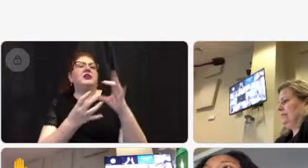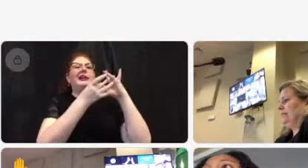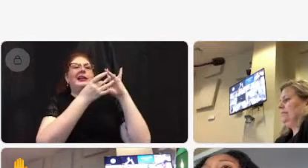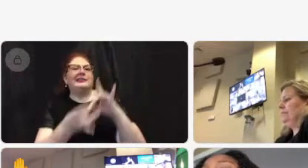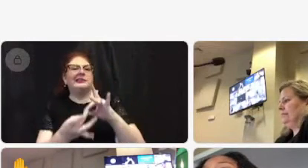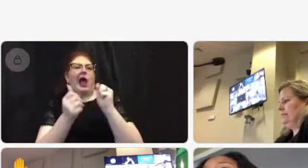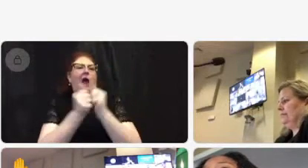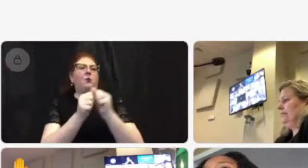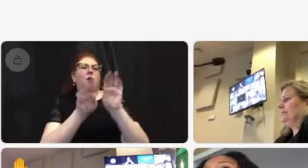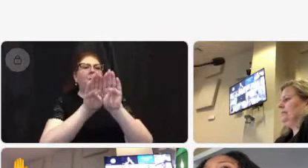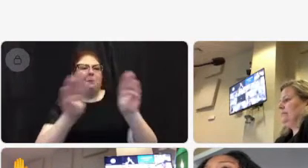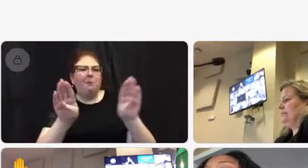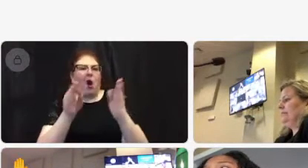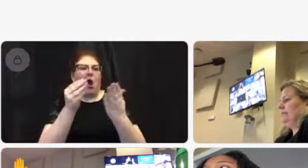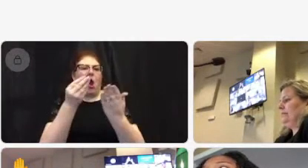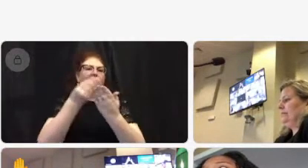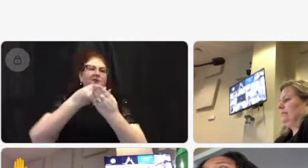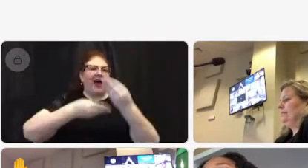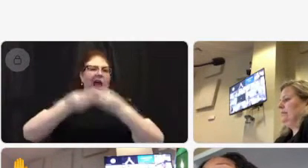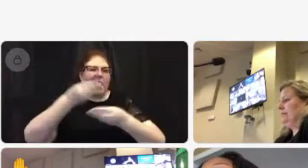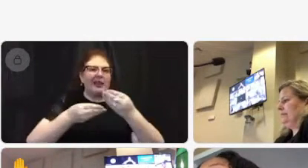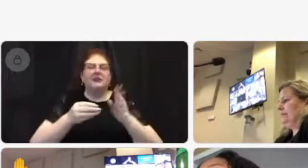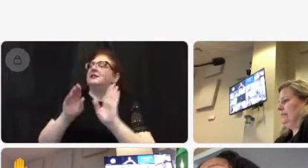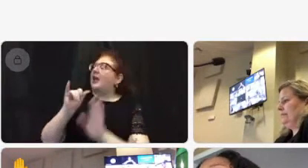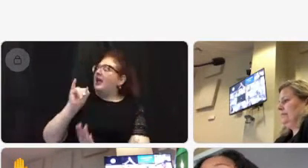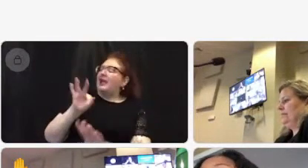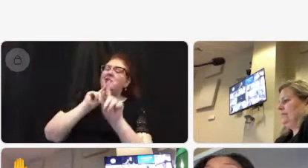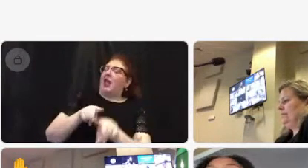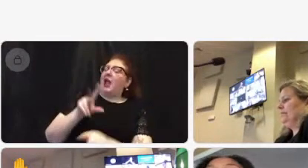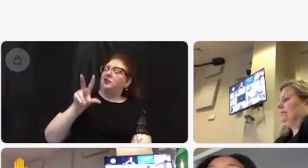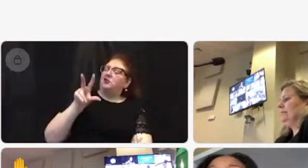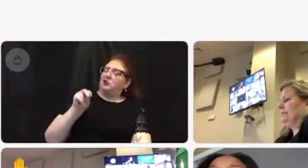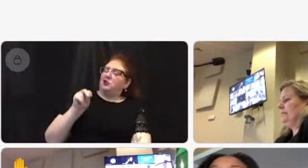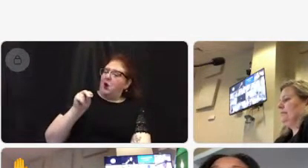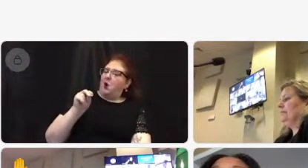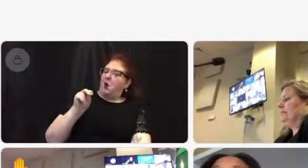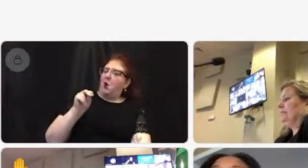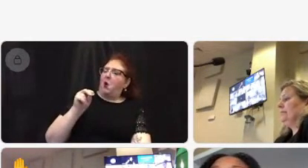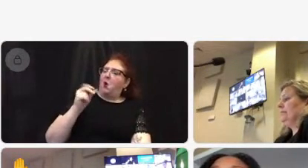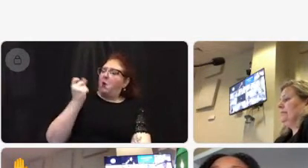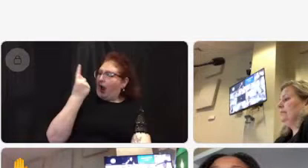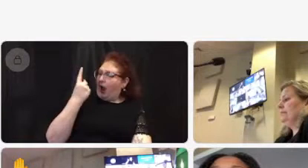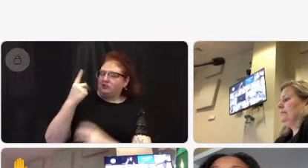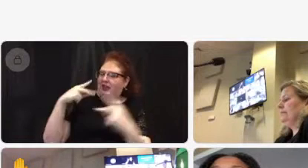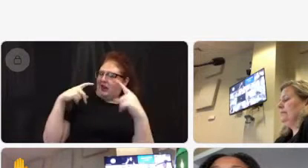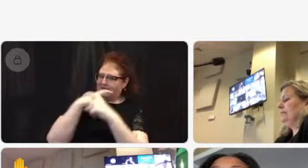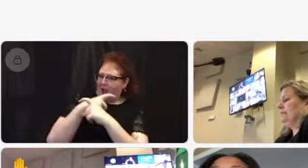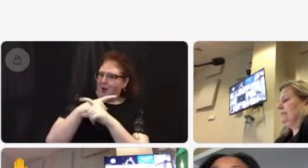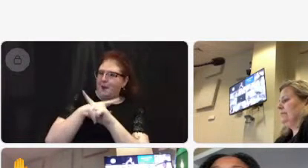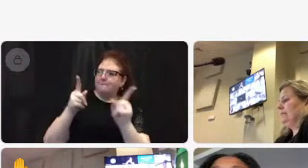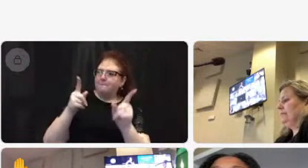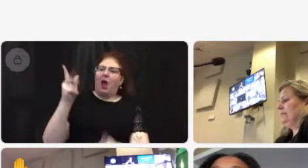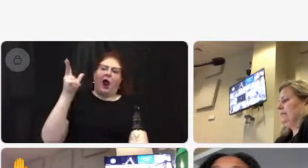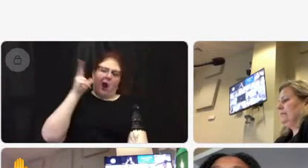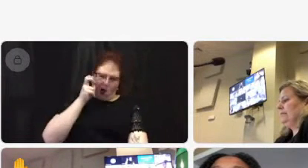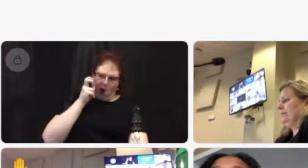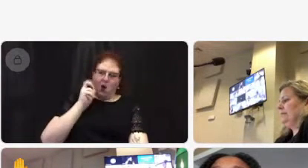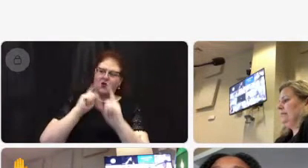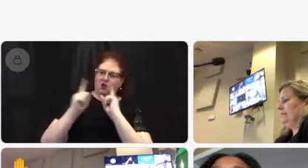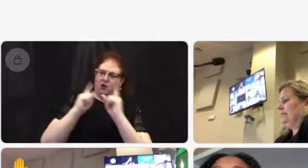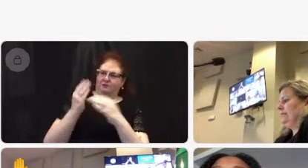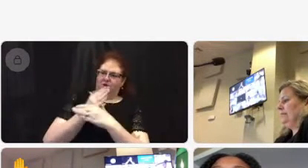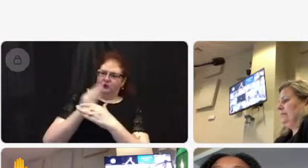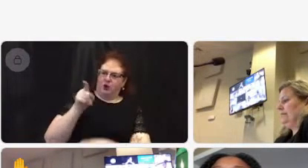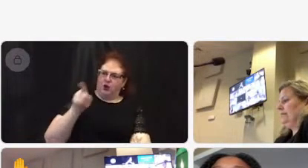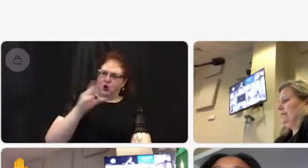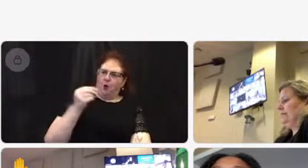finance and if the answer is no, Mayor, or complicated, I get that too, but I heard the conversation between you and Director Hines